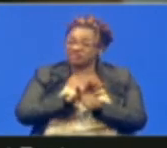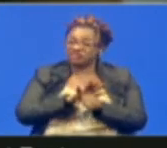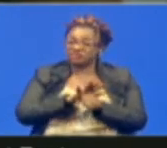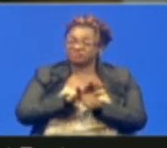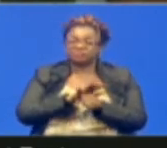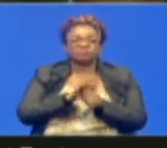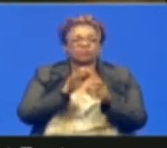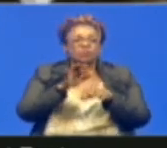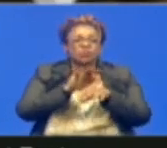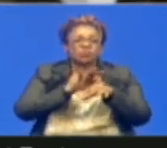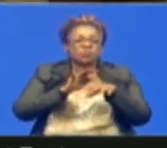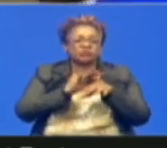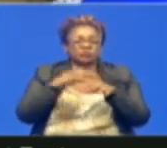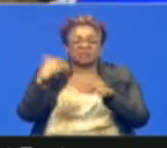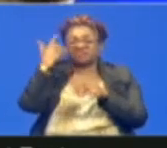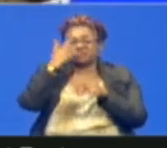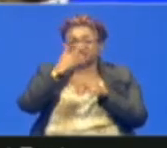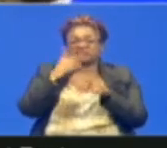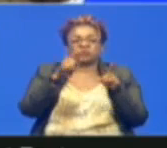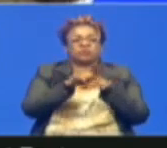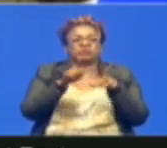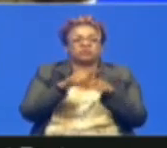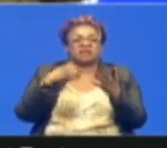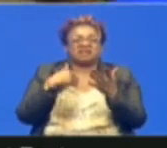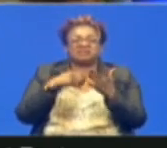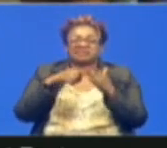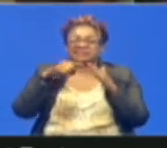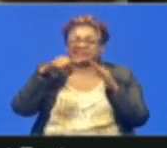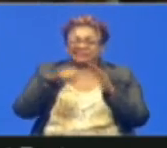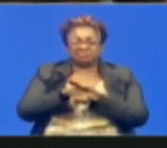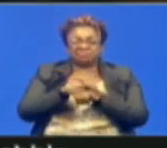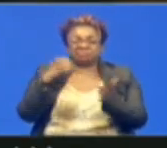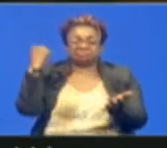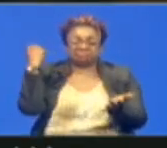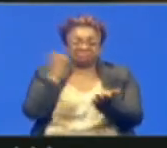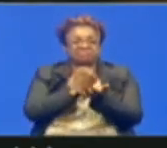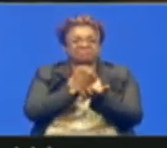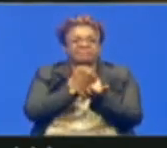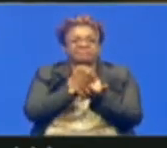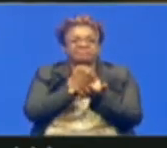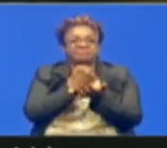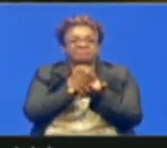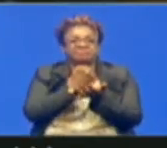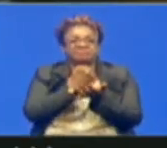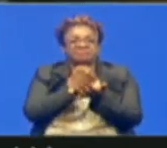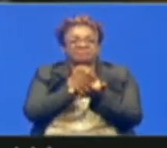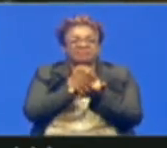clearly visible on her face, she also bears deep stab wounds on her body. Amenidunga mkono,